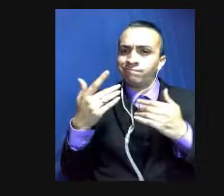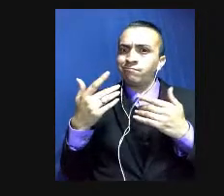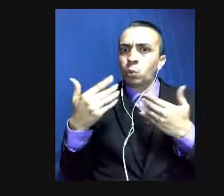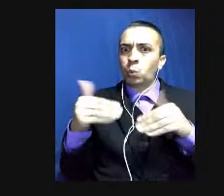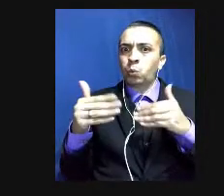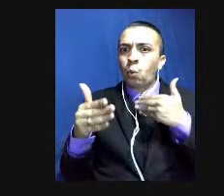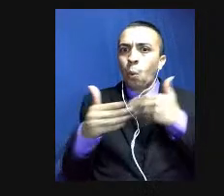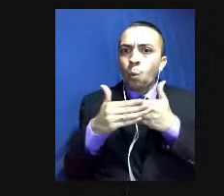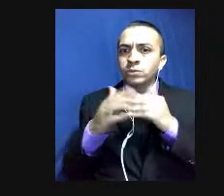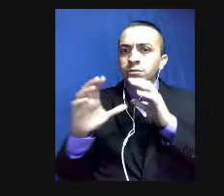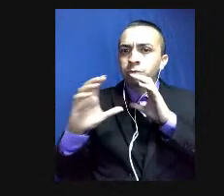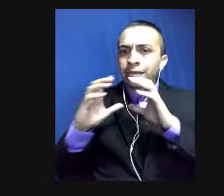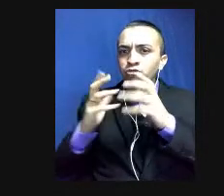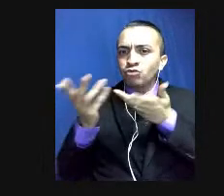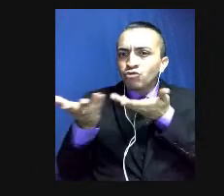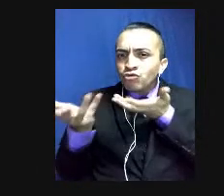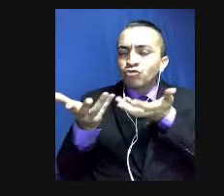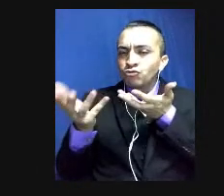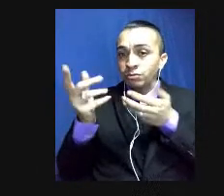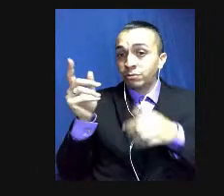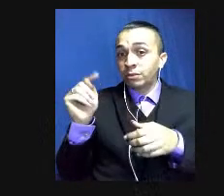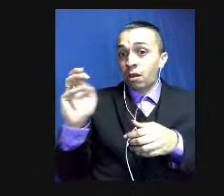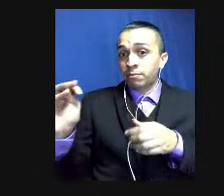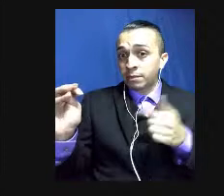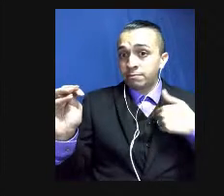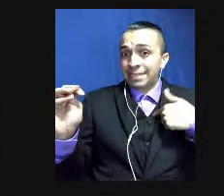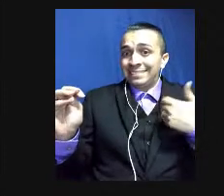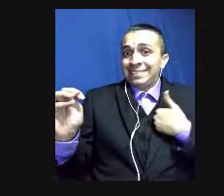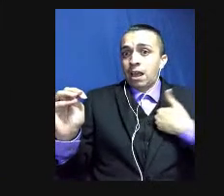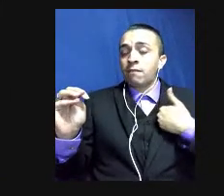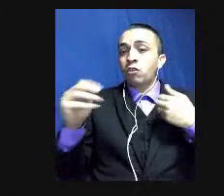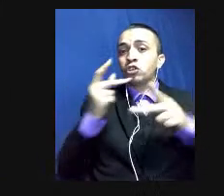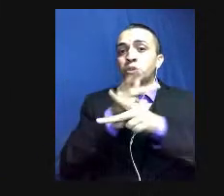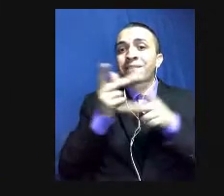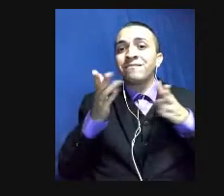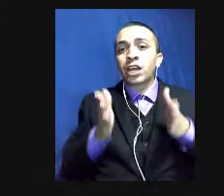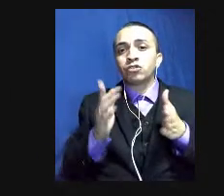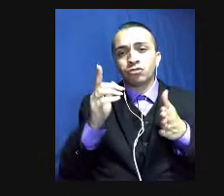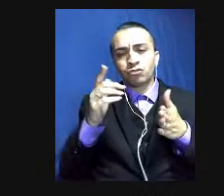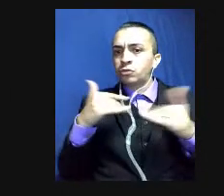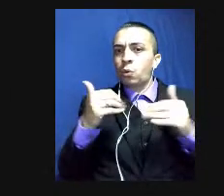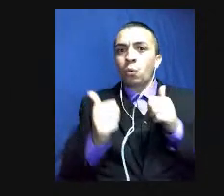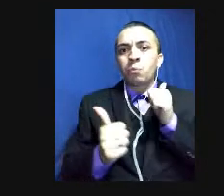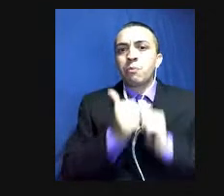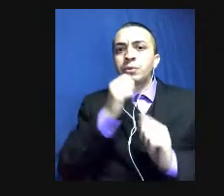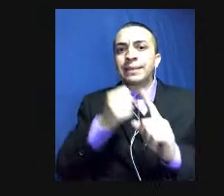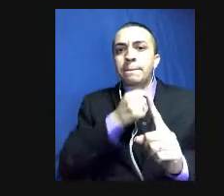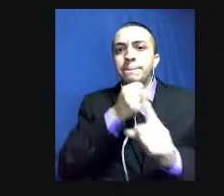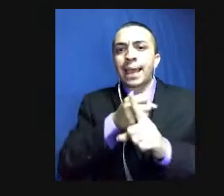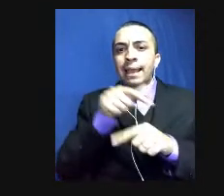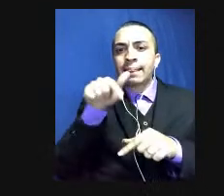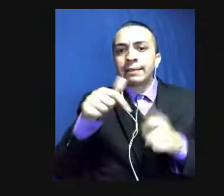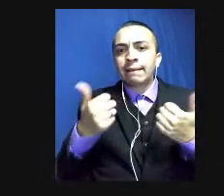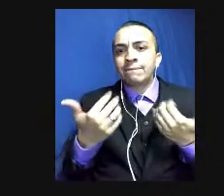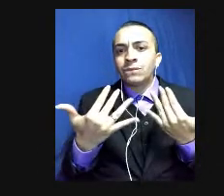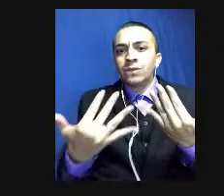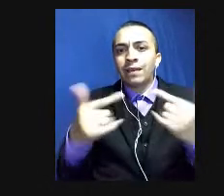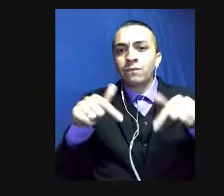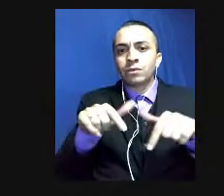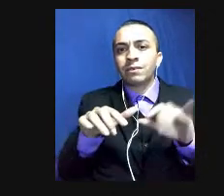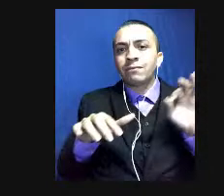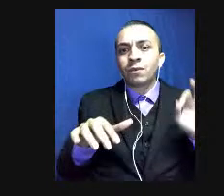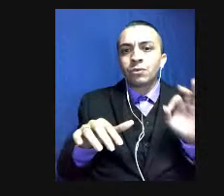since both Tom Wheeler and myself are the supervisors that are most impacted by this fire on the Fresno County side